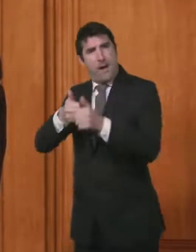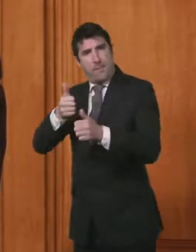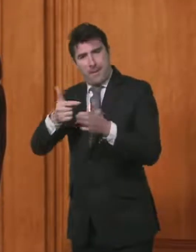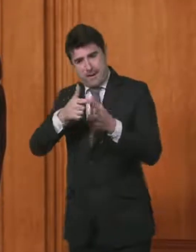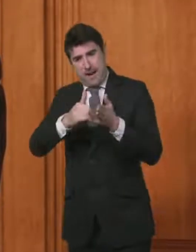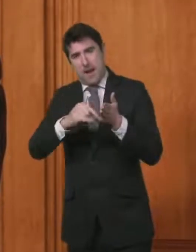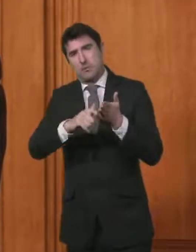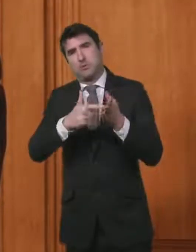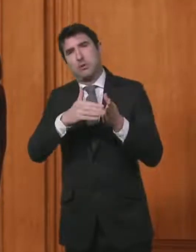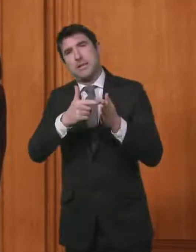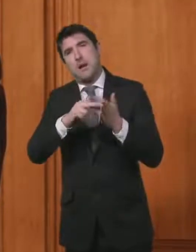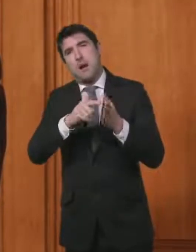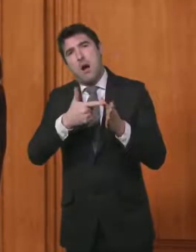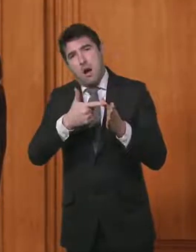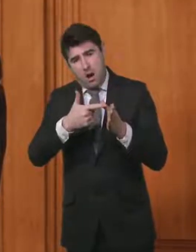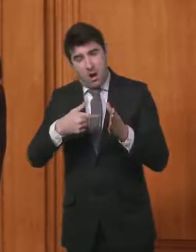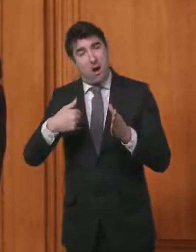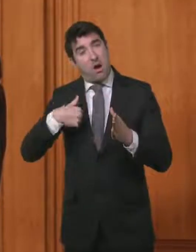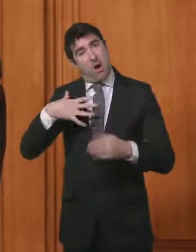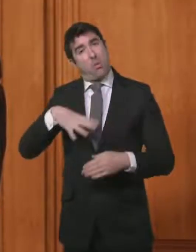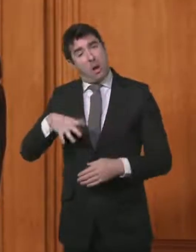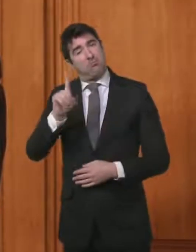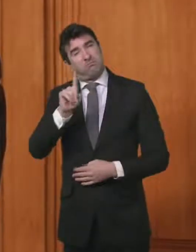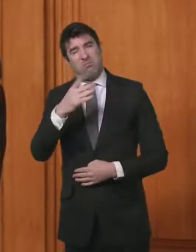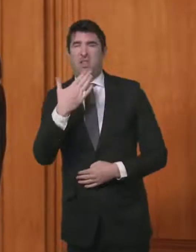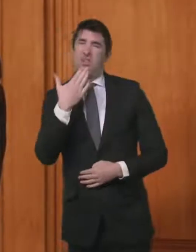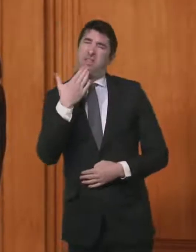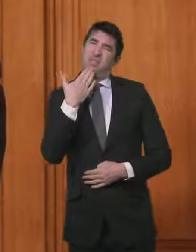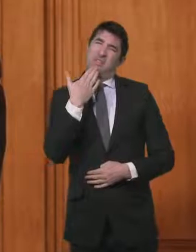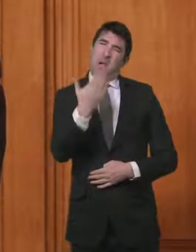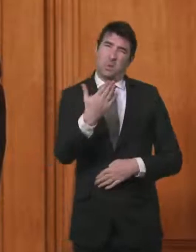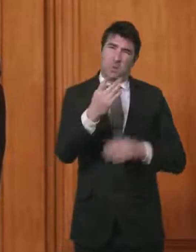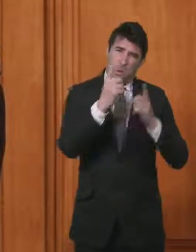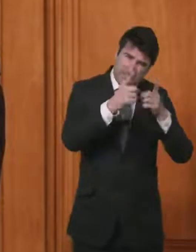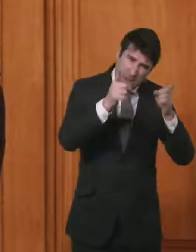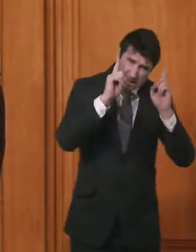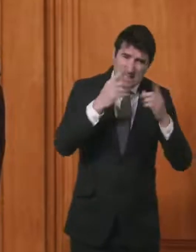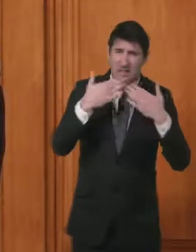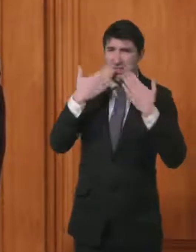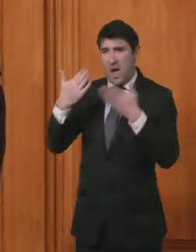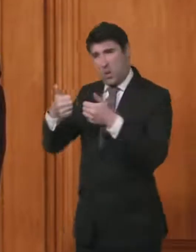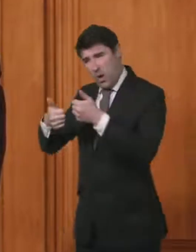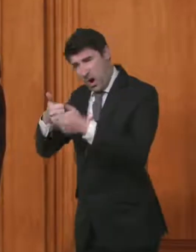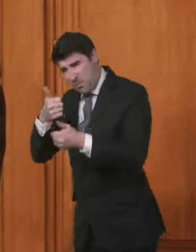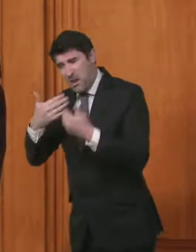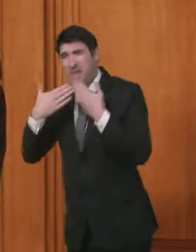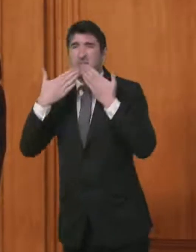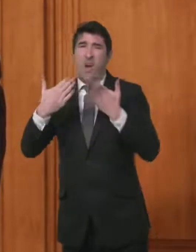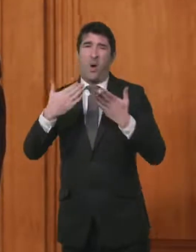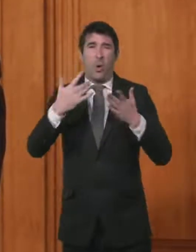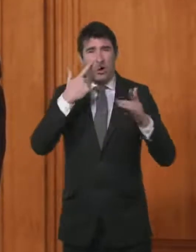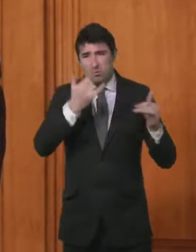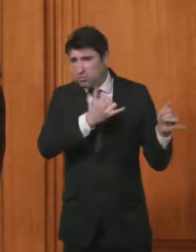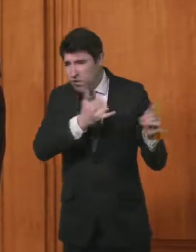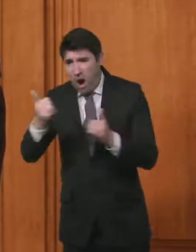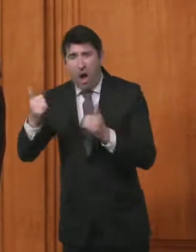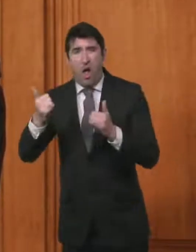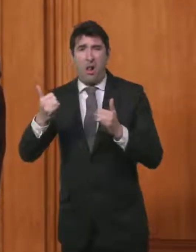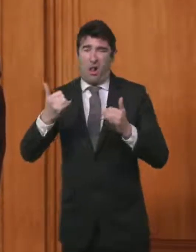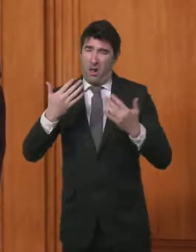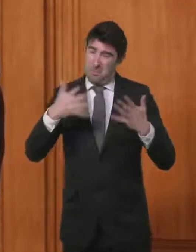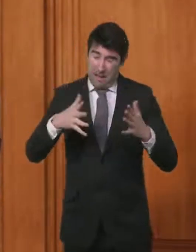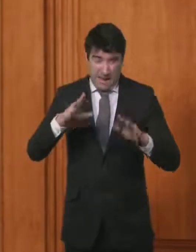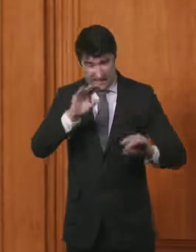also thank the doctors and nurses of the National Institute for Health Research, the NIHR, without whom this